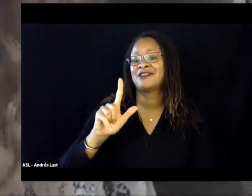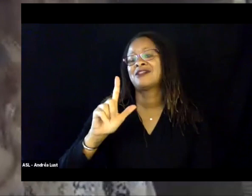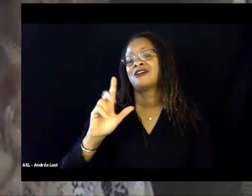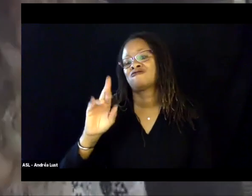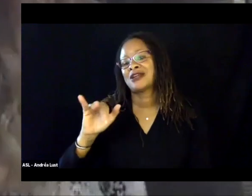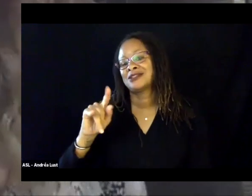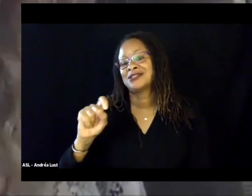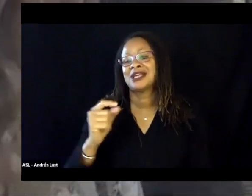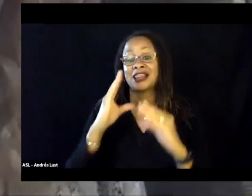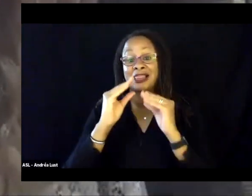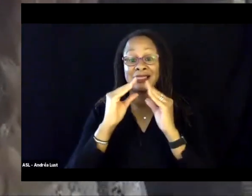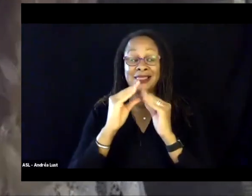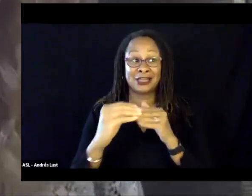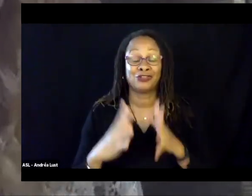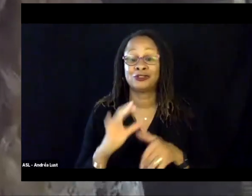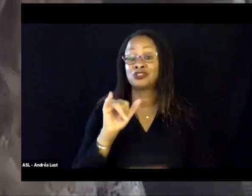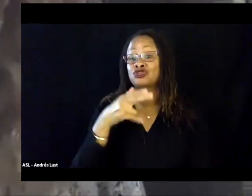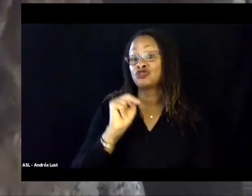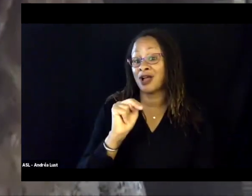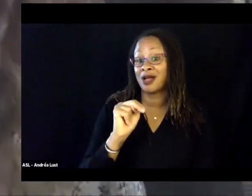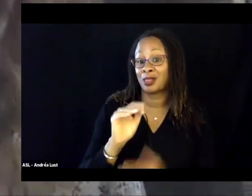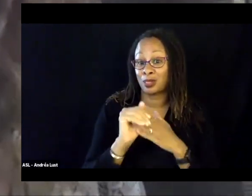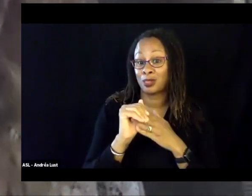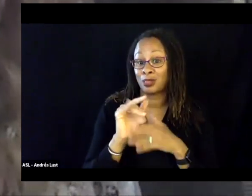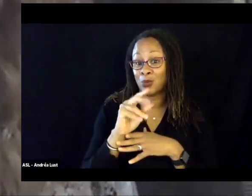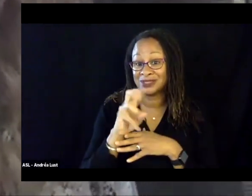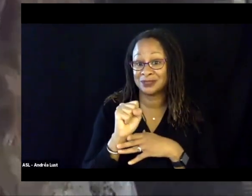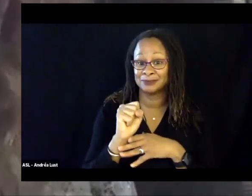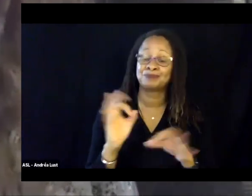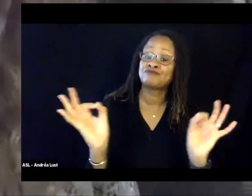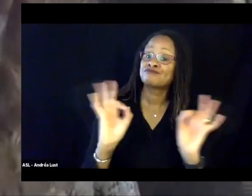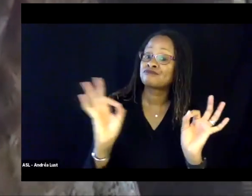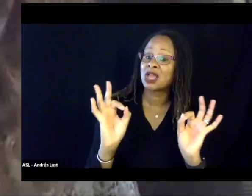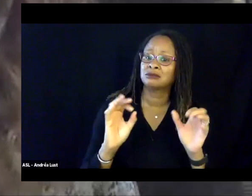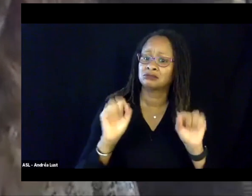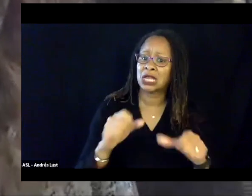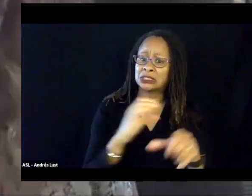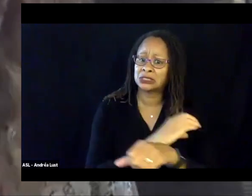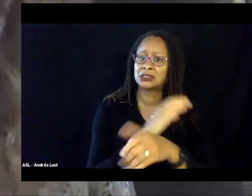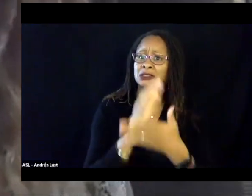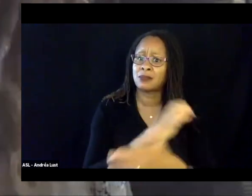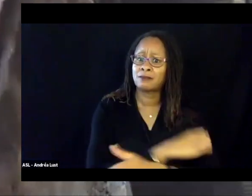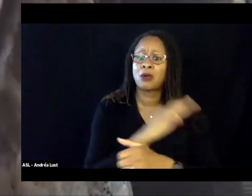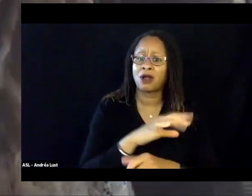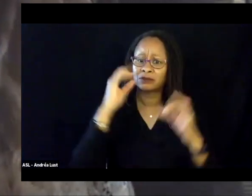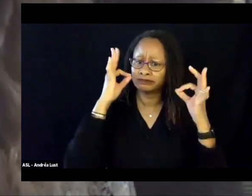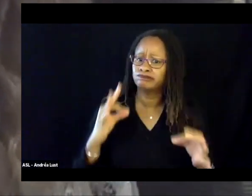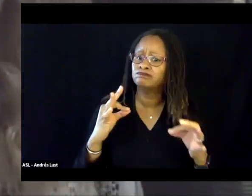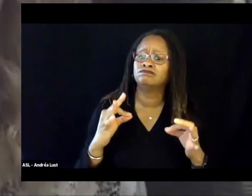Lewis. Nothing can stop the power of a committed and determined people. Why?